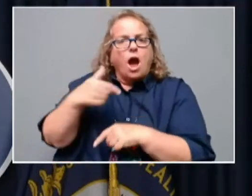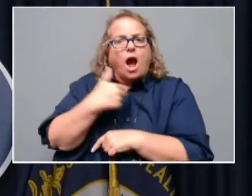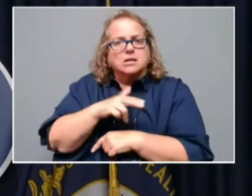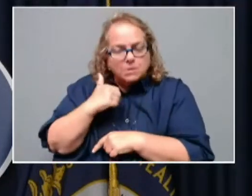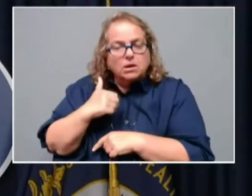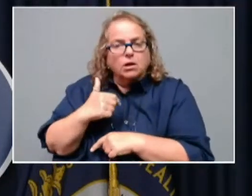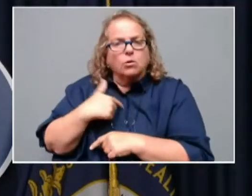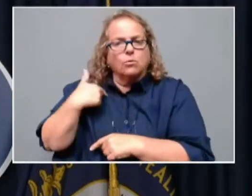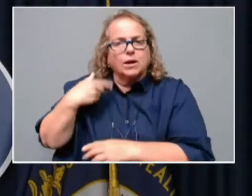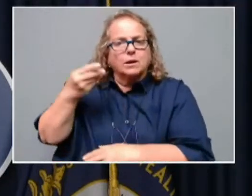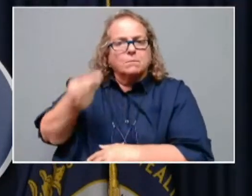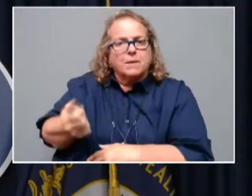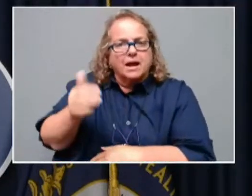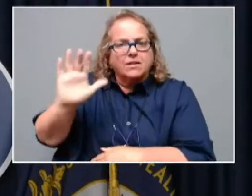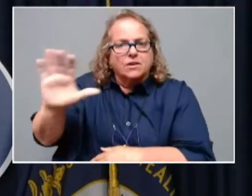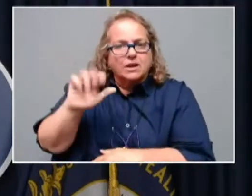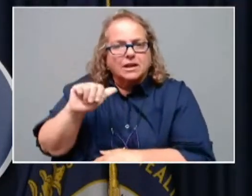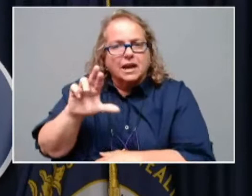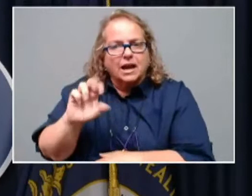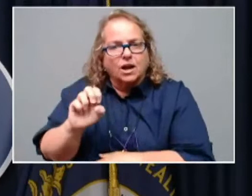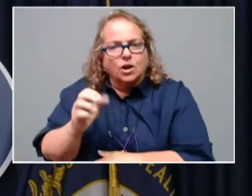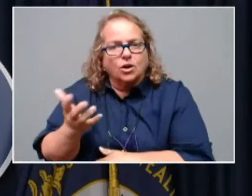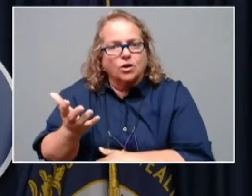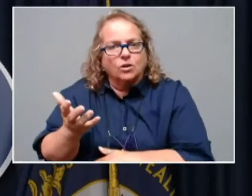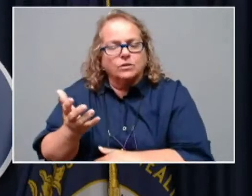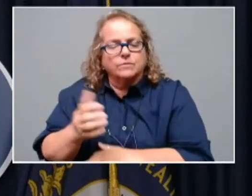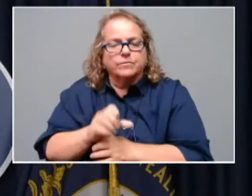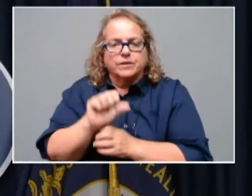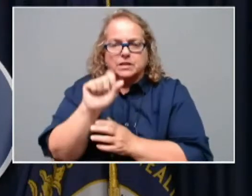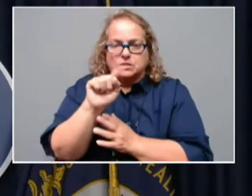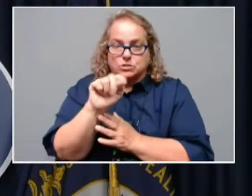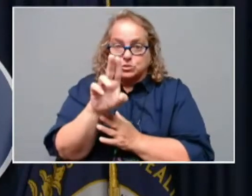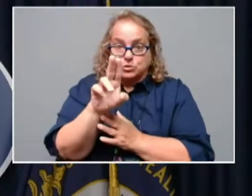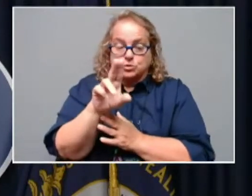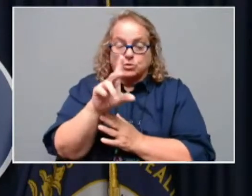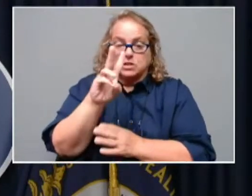care. Stu Johnson, WEKU.